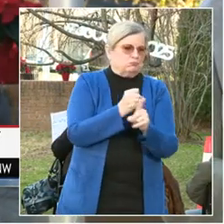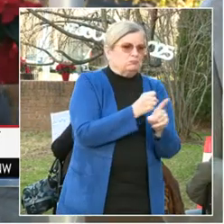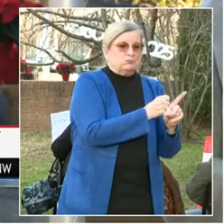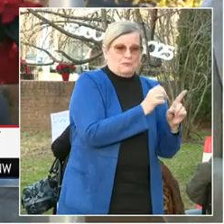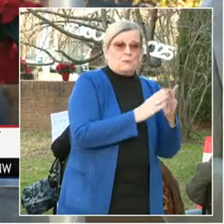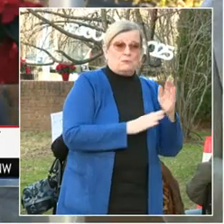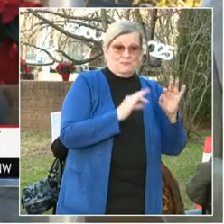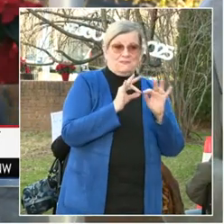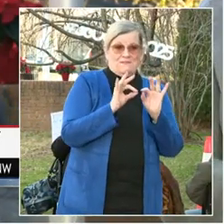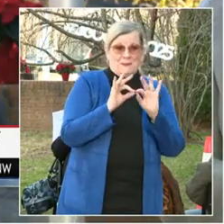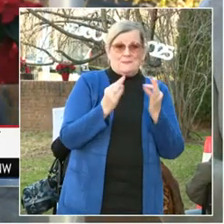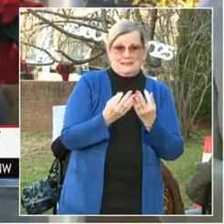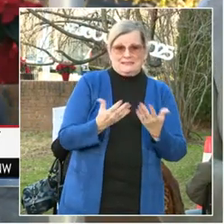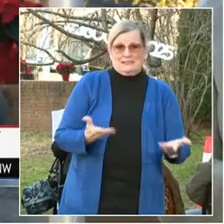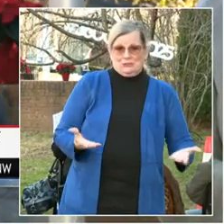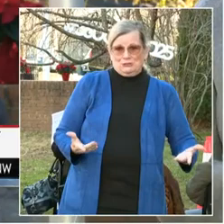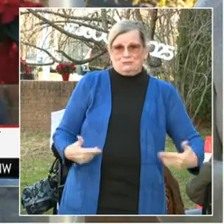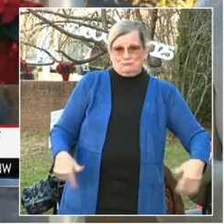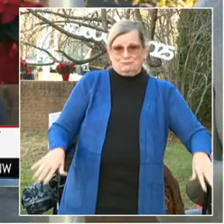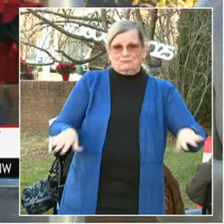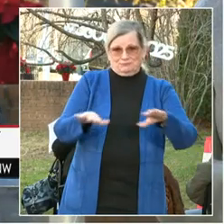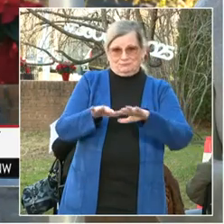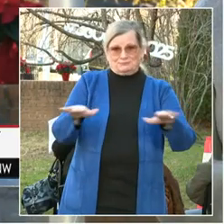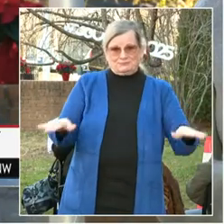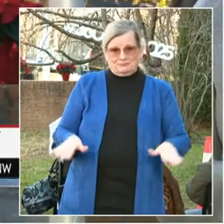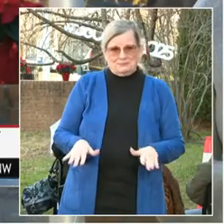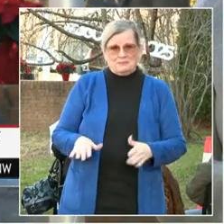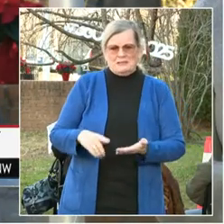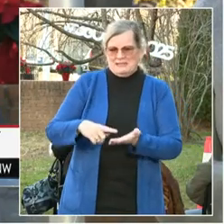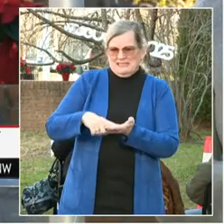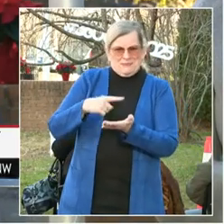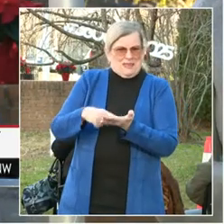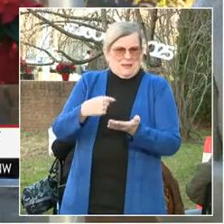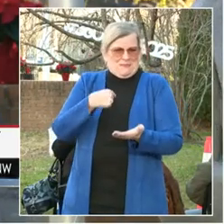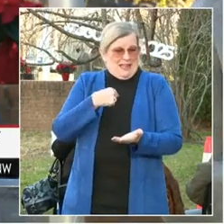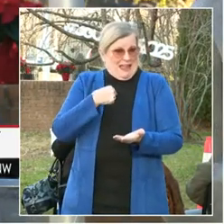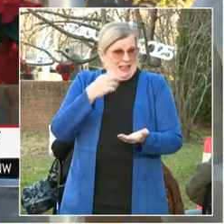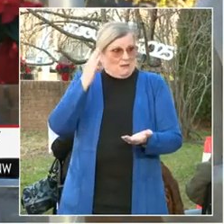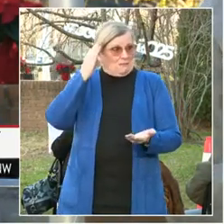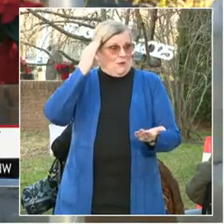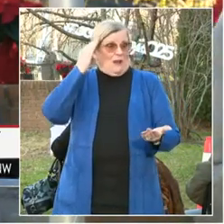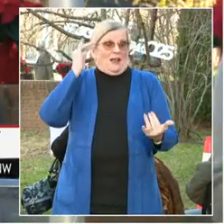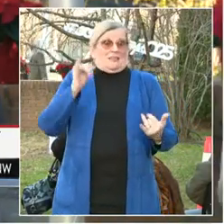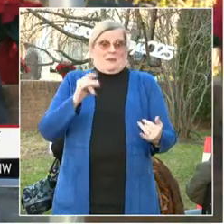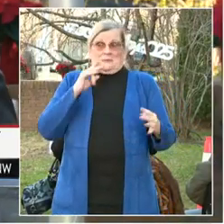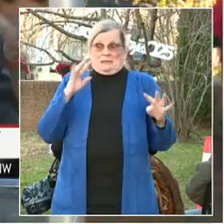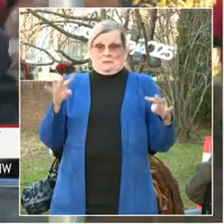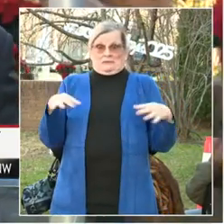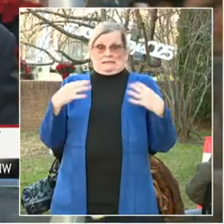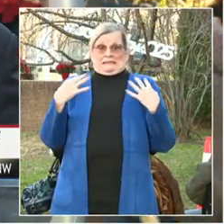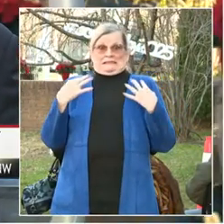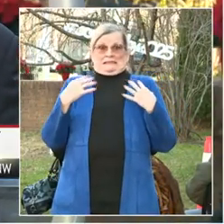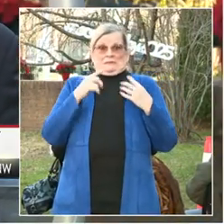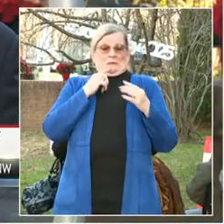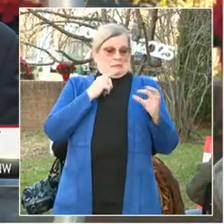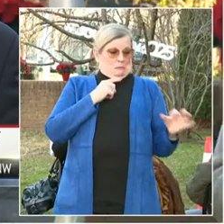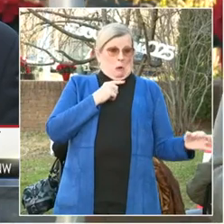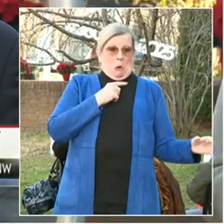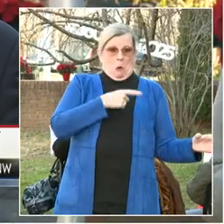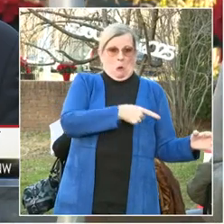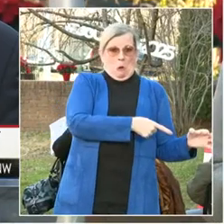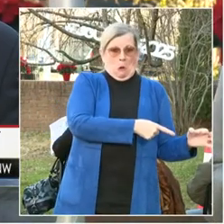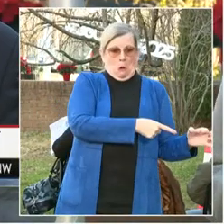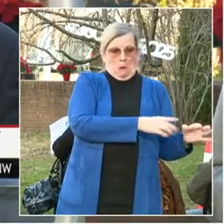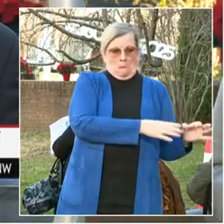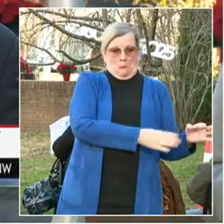know I see the commissioner looking at me, in the small area plan and the process for the small area plan. But what we have to keep in mind is the